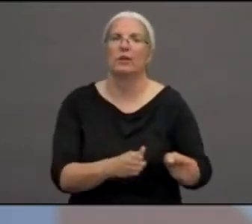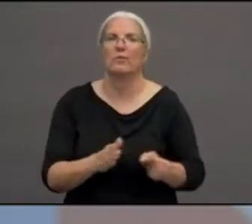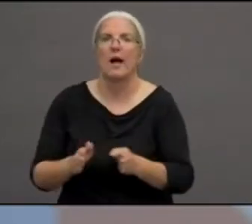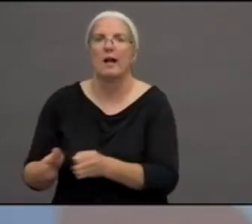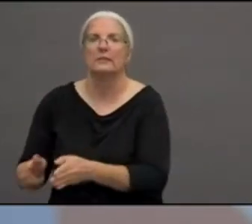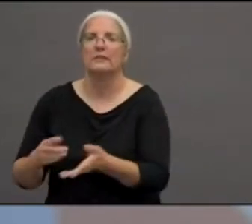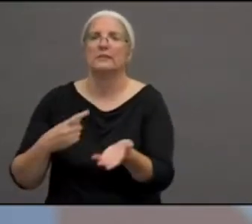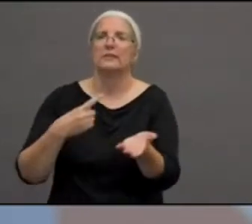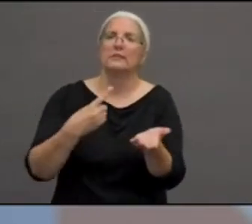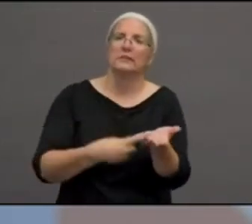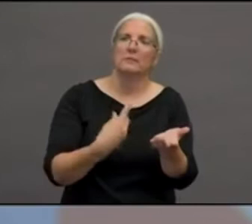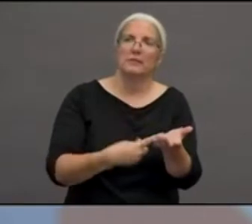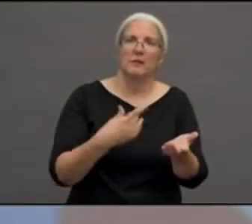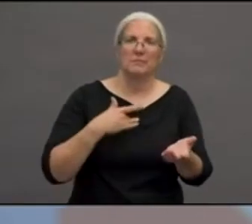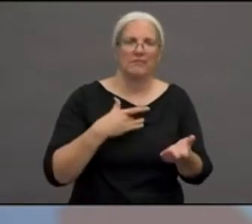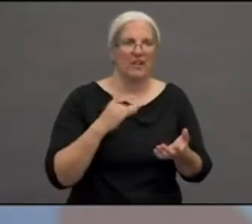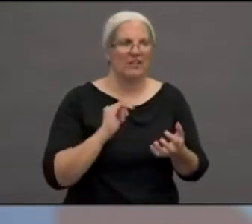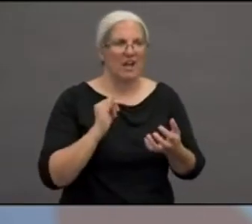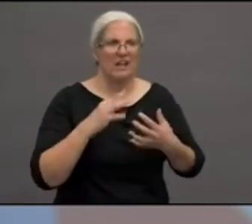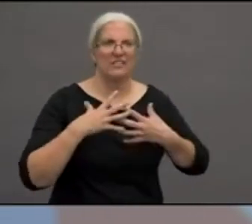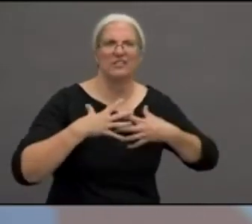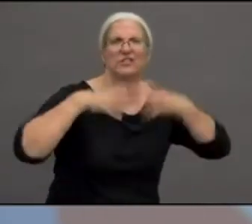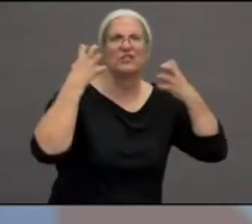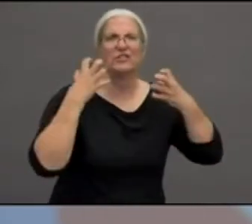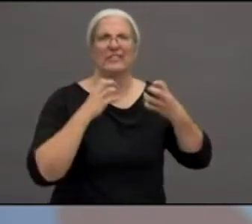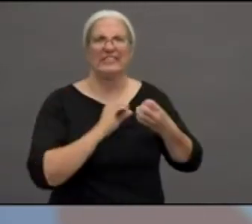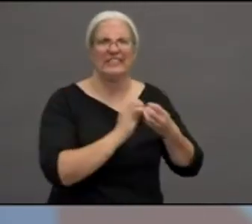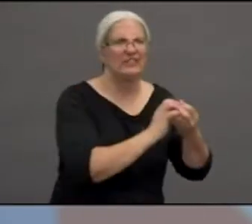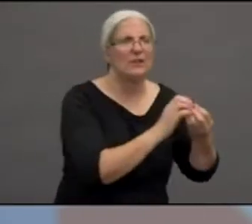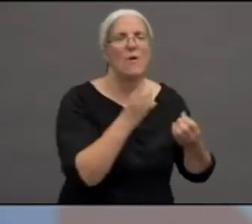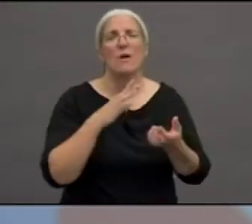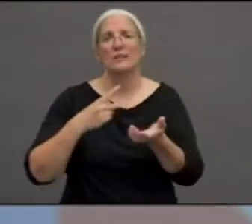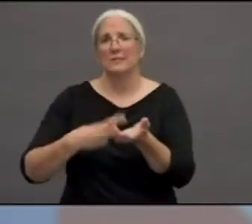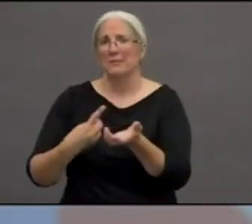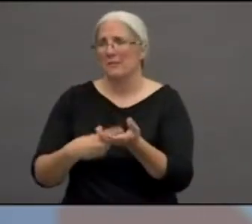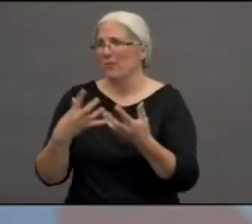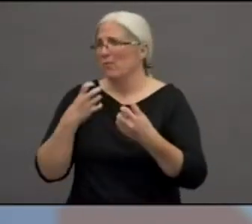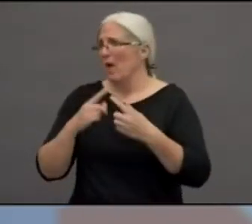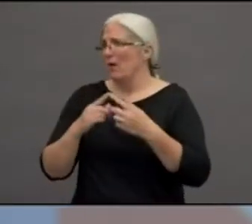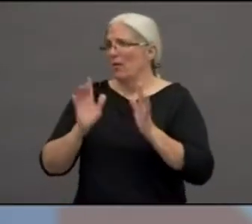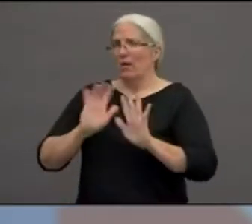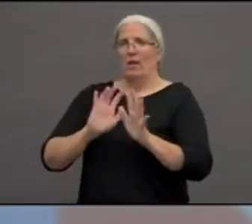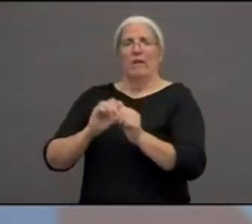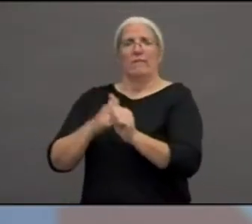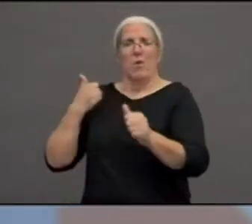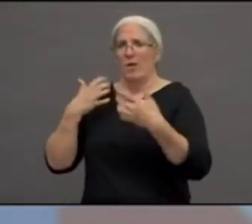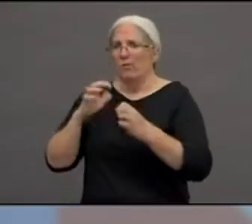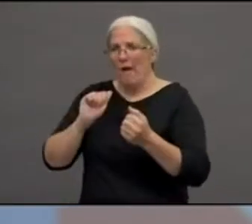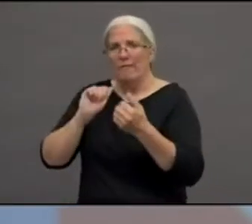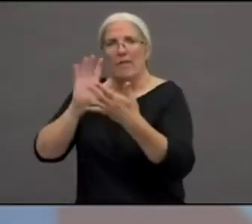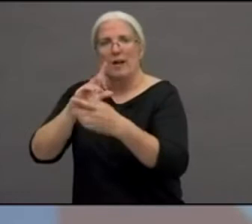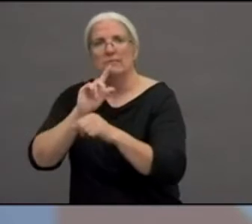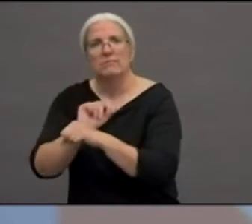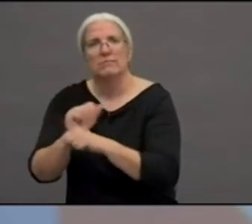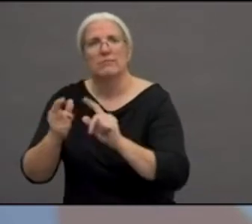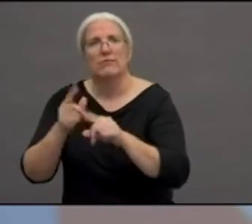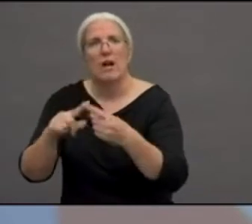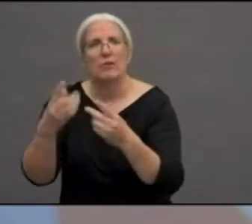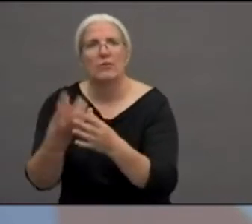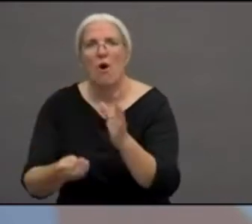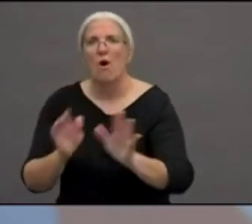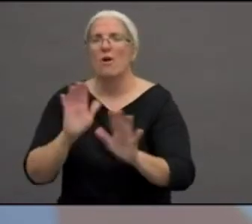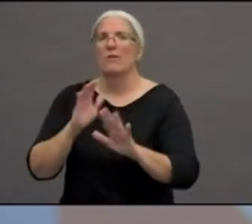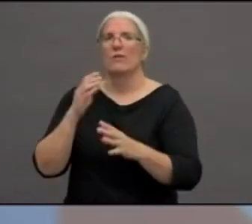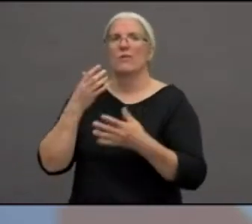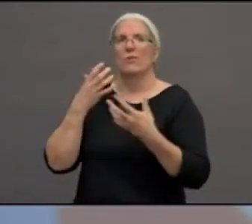might feel anger, sometimes you might want to avoid the grief and get involved in whether it's school or work activities